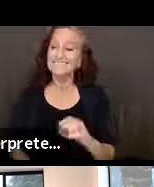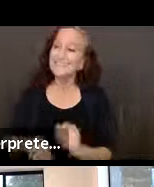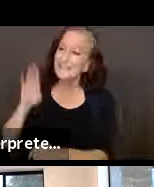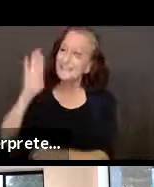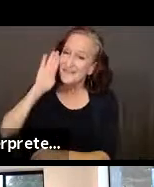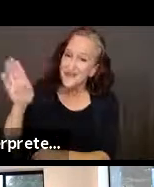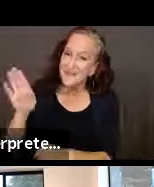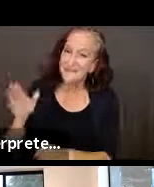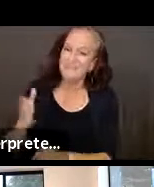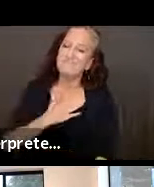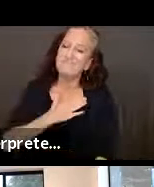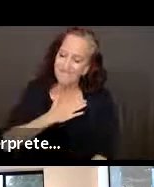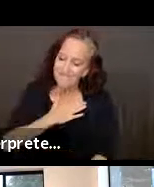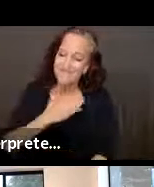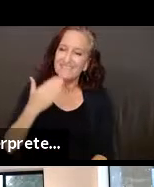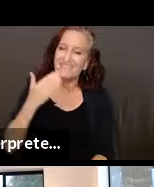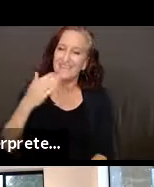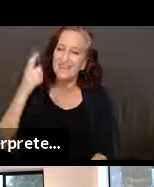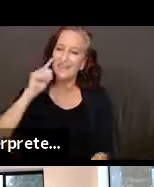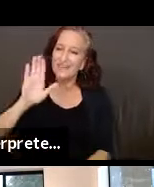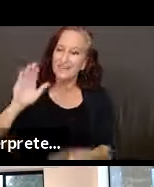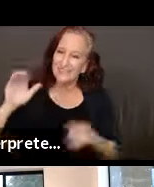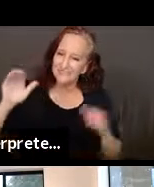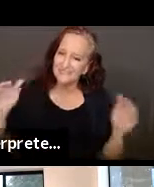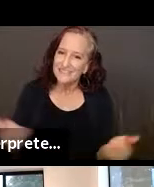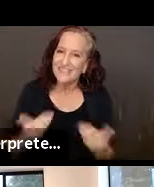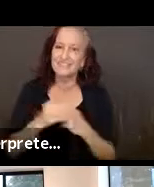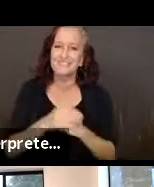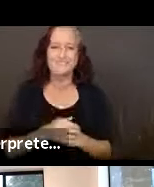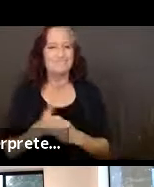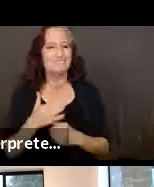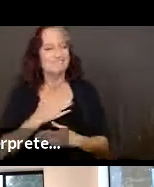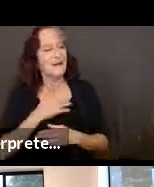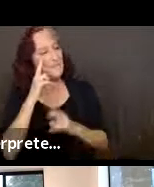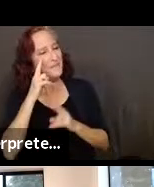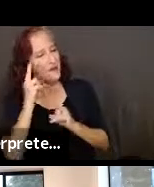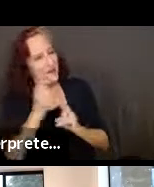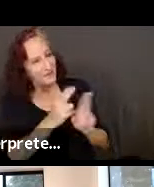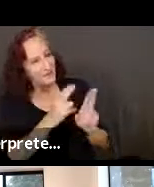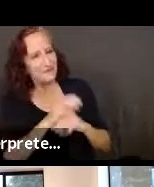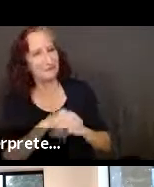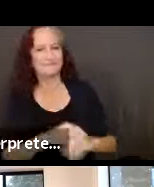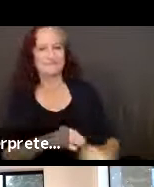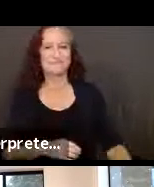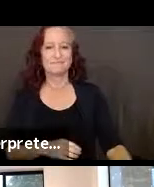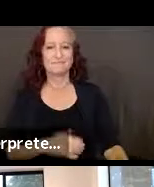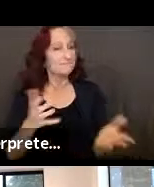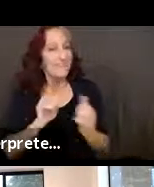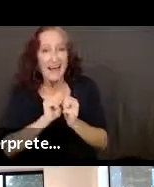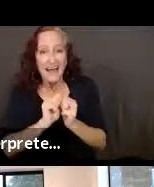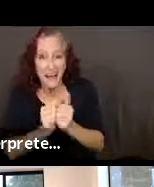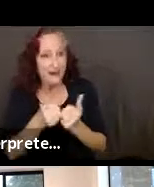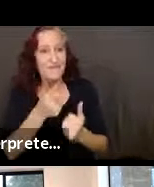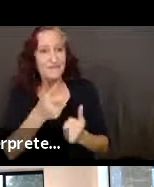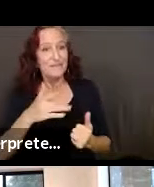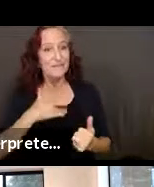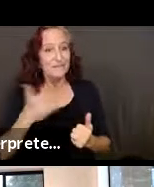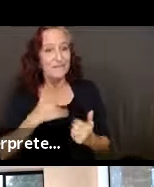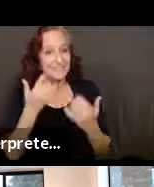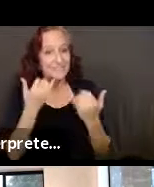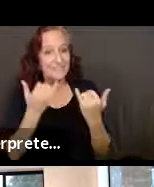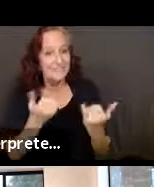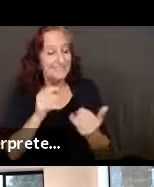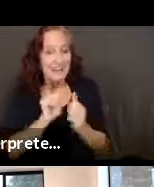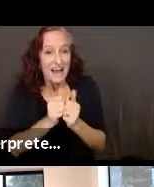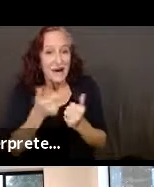Hello. Thank you for that lovely introduction. Oh, bless. Thank you. Yes. Good. Well, I was going to say, how are you feeling? How are you doing